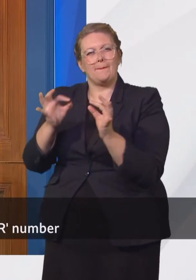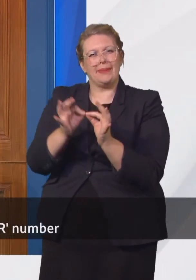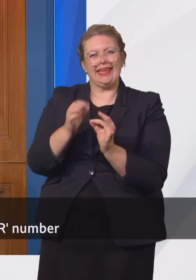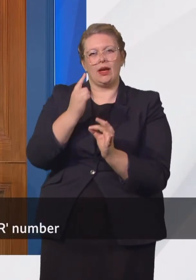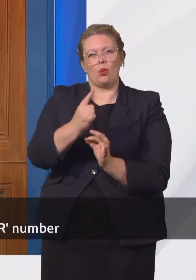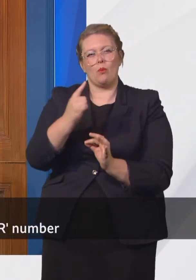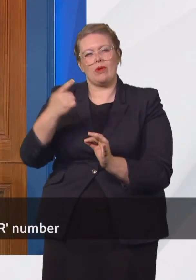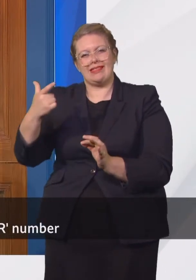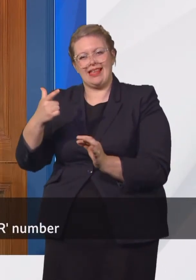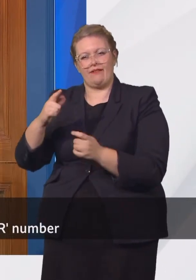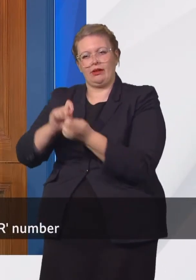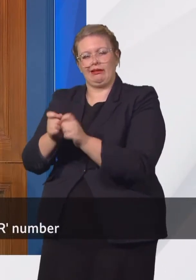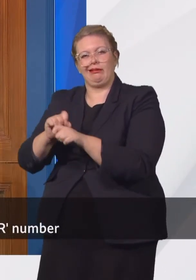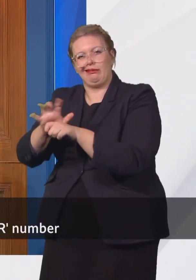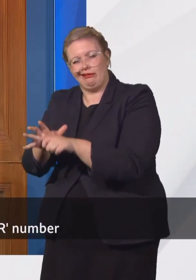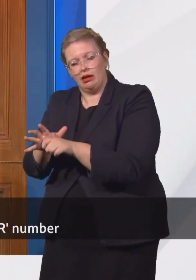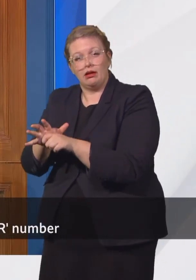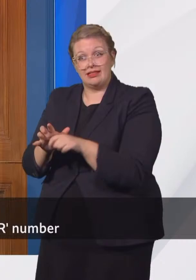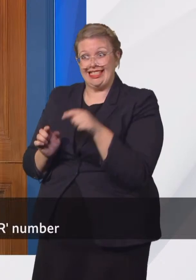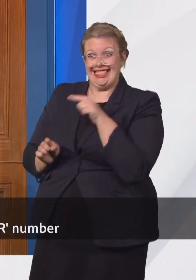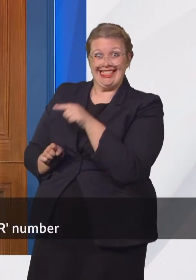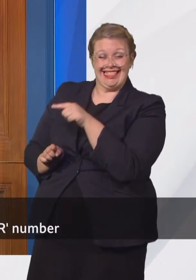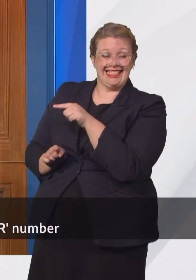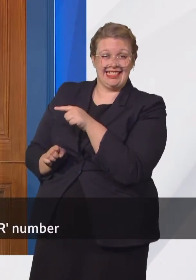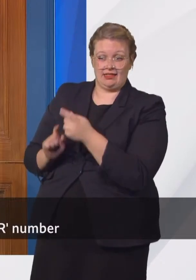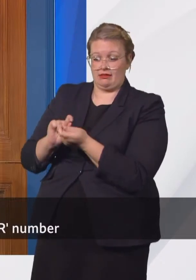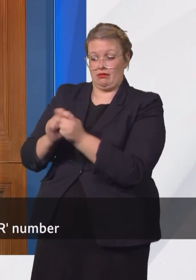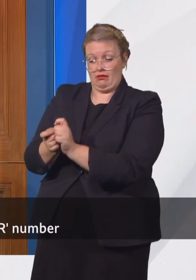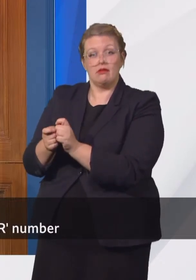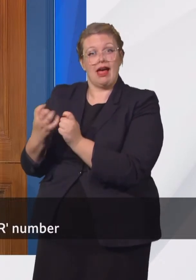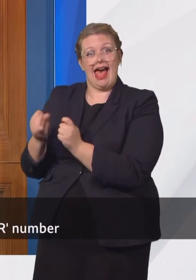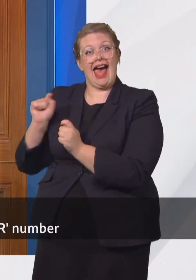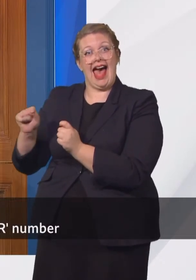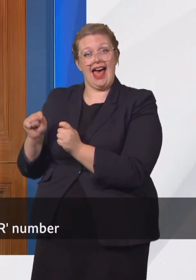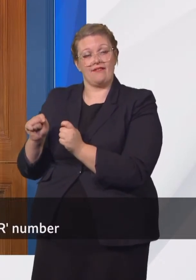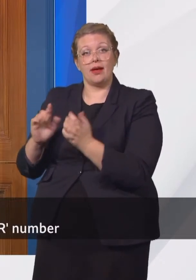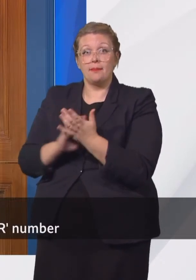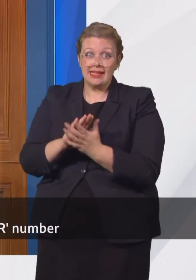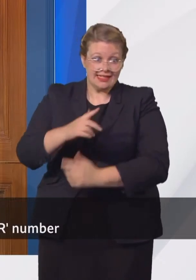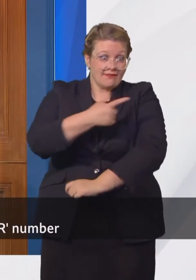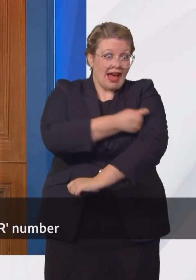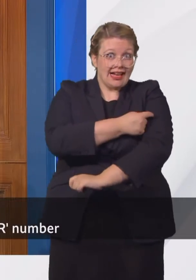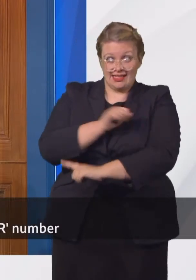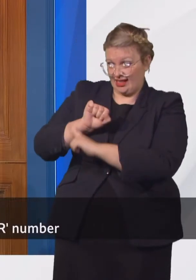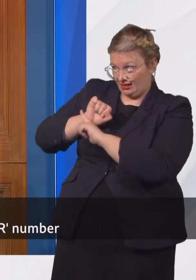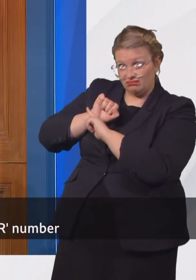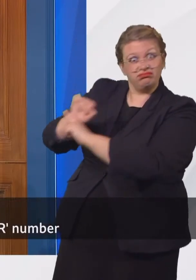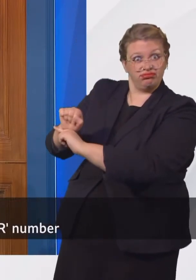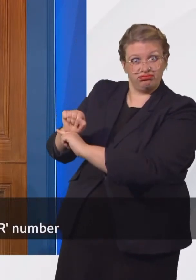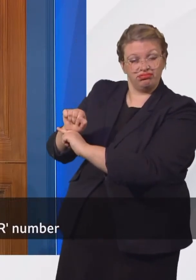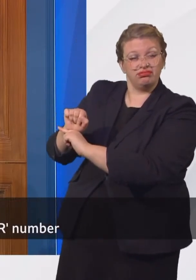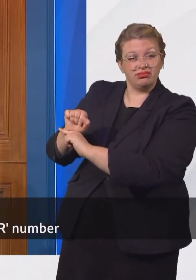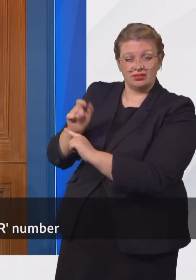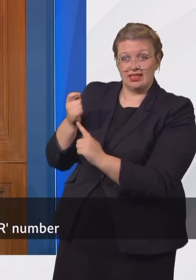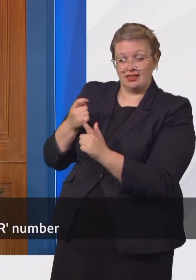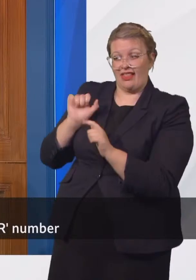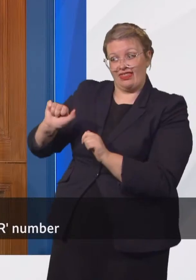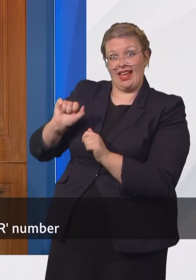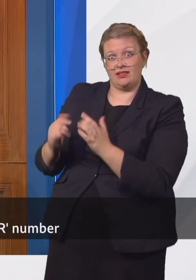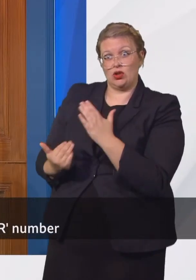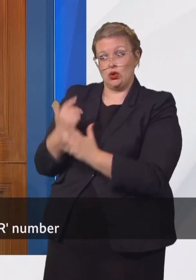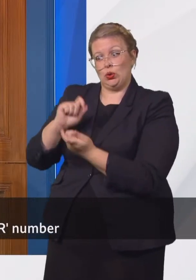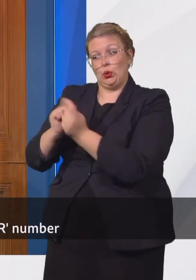so we are extremely confident that our current vaccines are working extremely well against